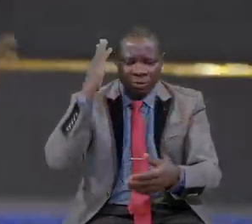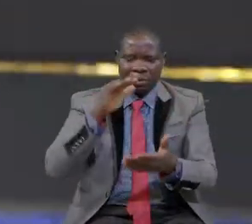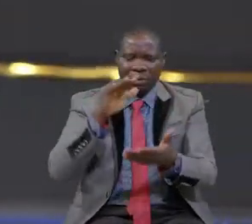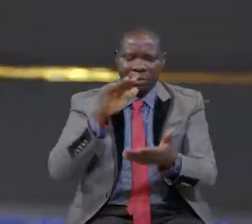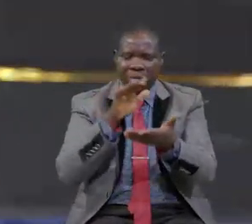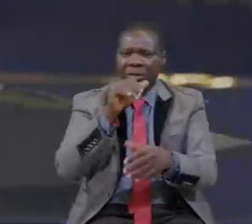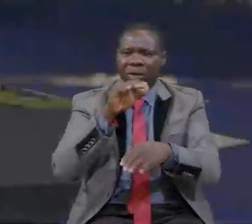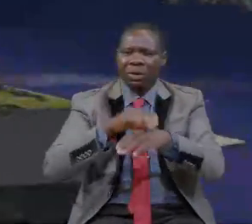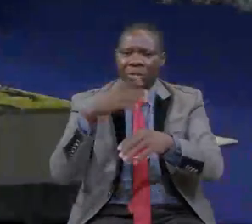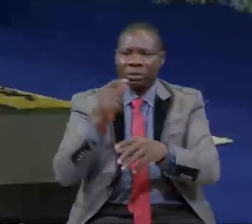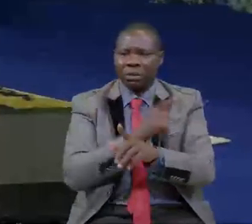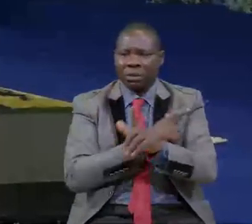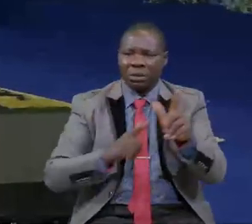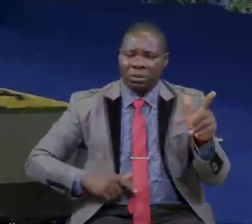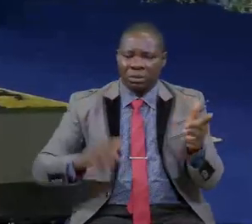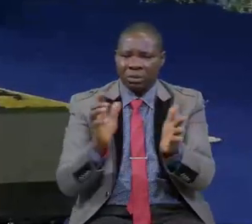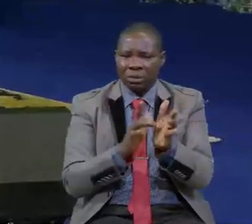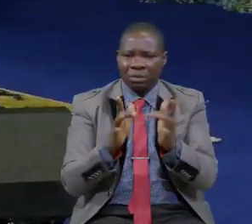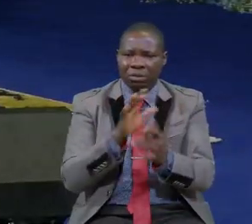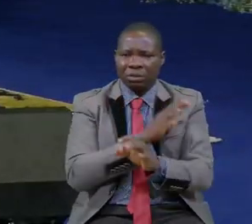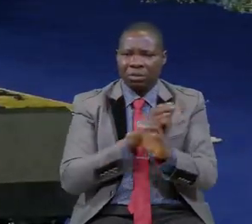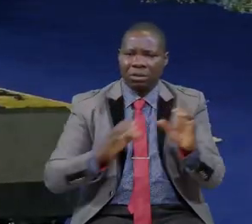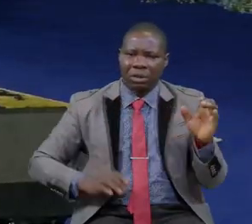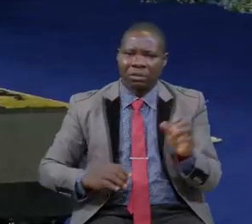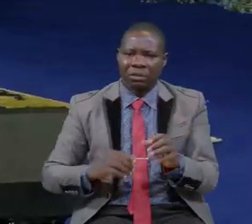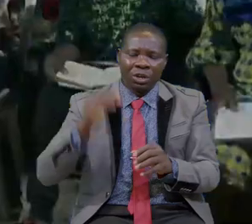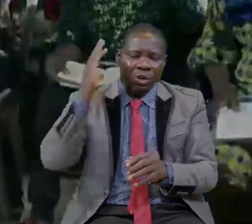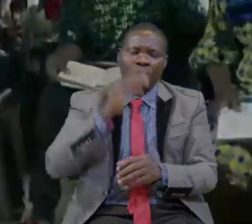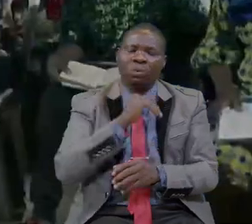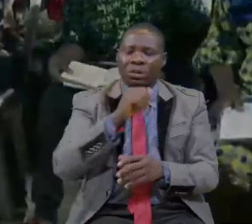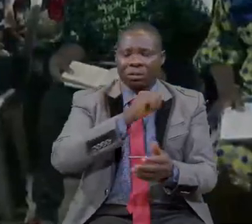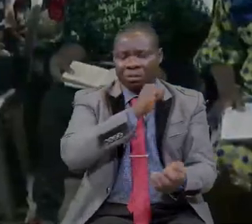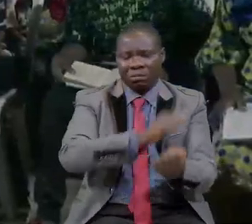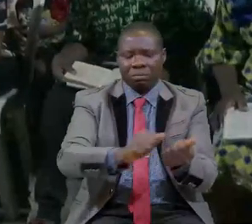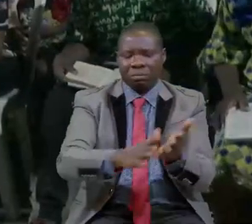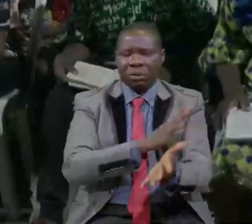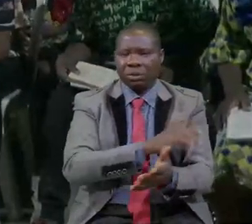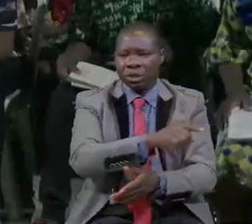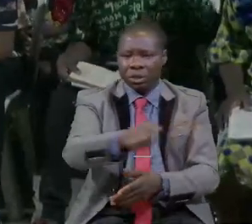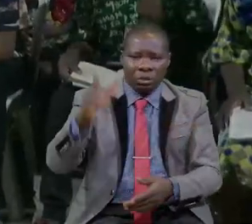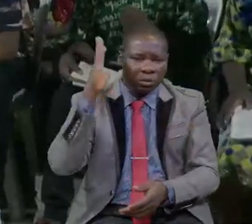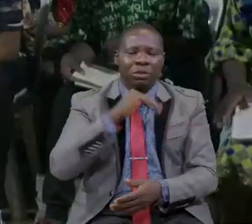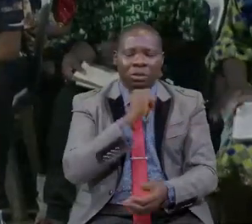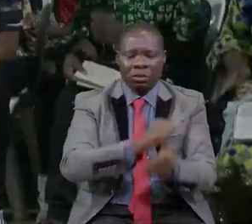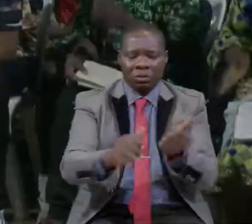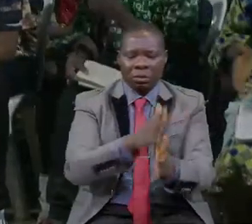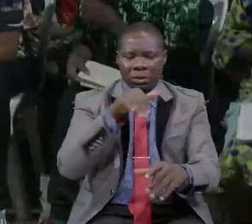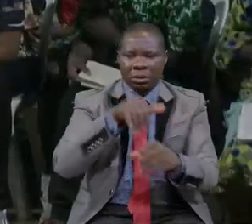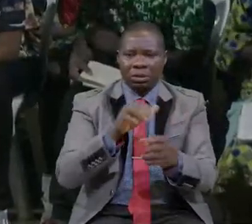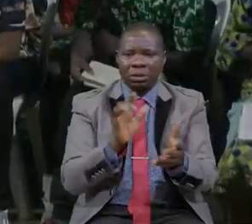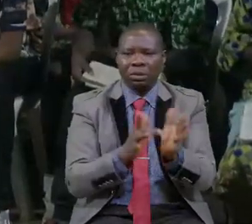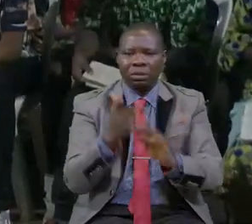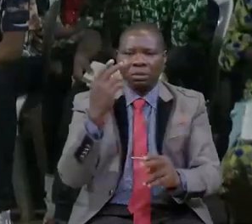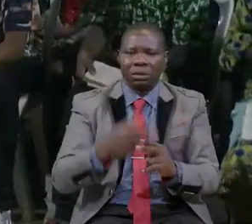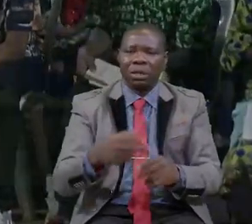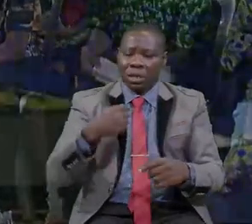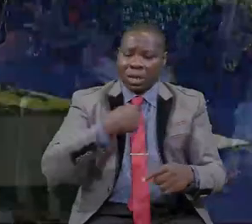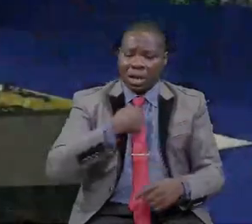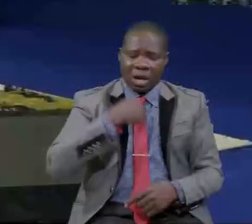Lord Jesus Christ will not perish. You will not perish. I will